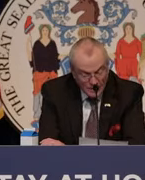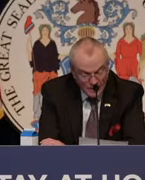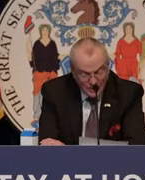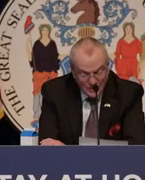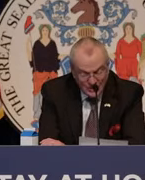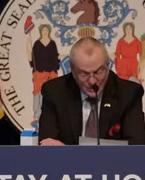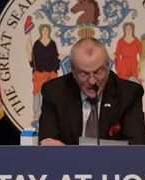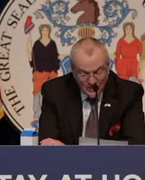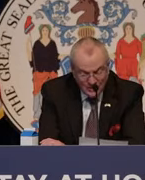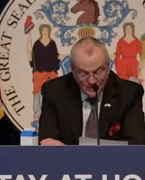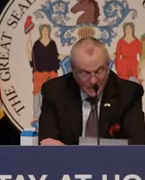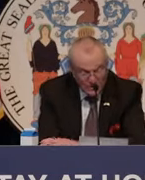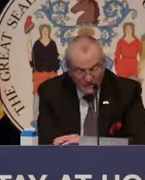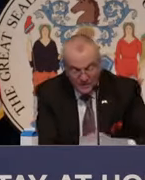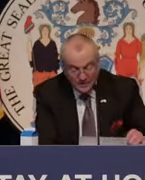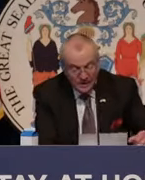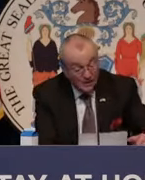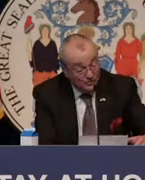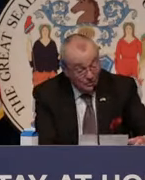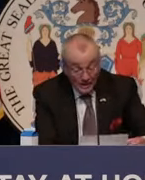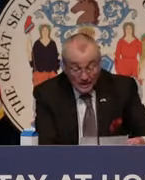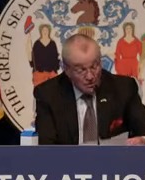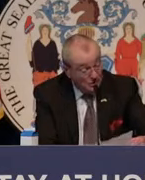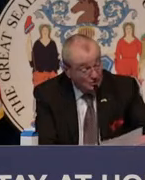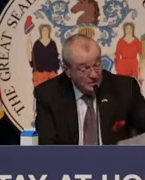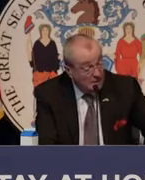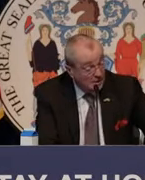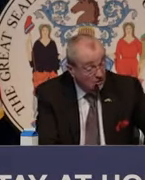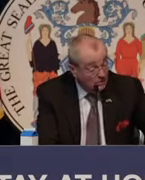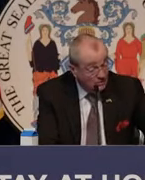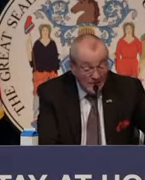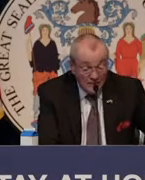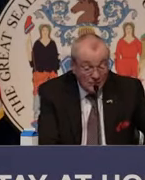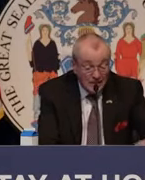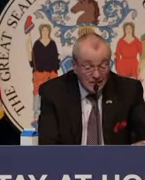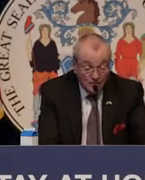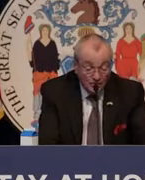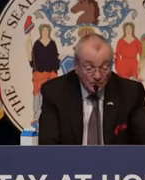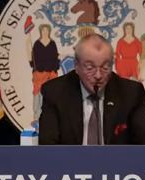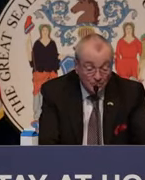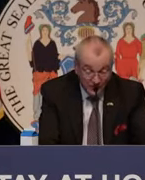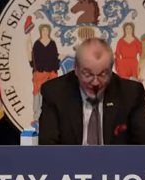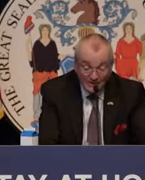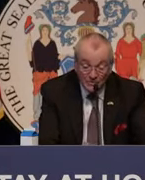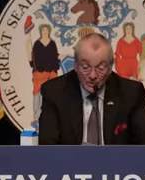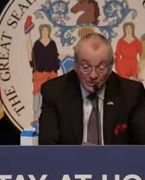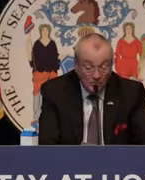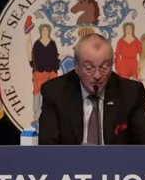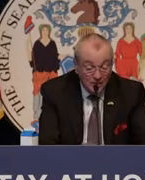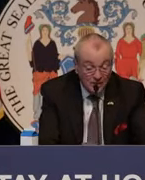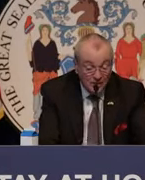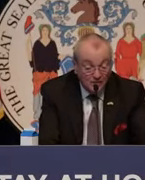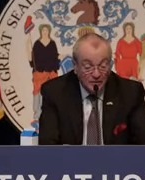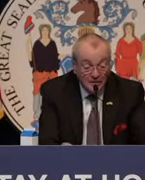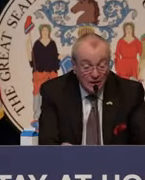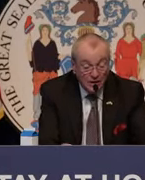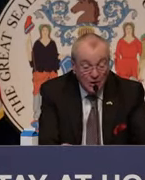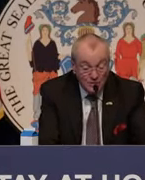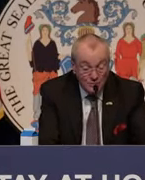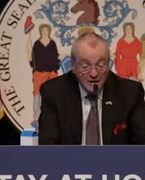will continue to receive pay through the federal government through late June. Senator Menendez, thank you for your leadership on that as well as so much